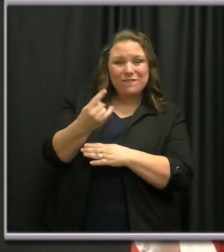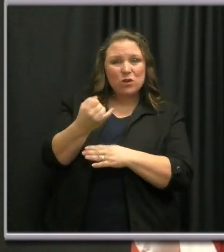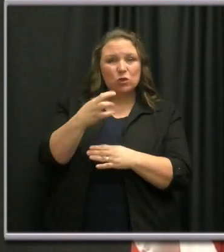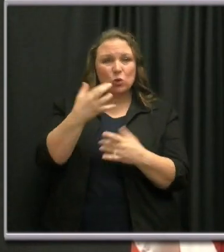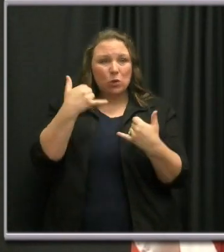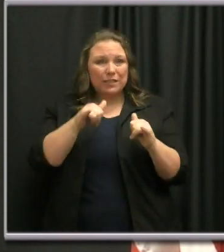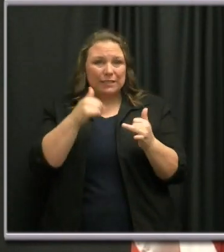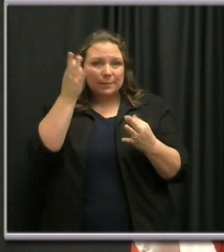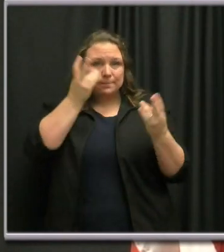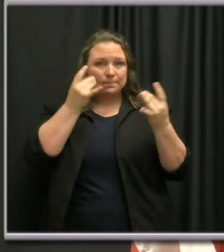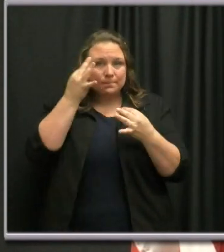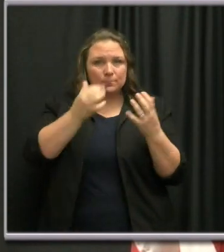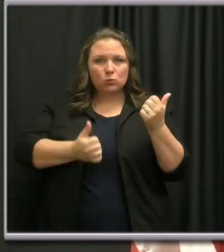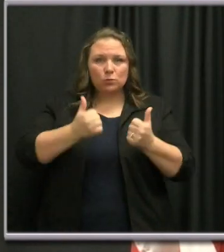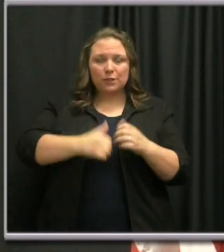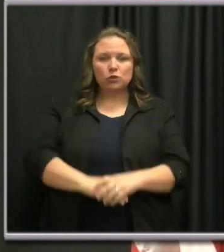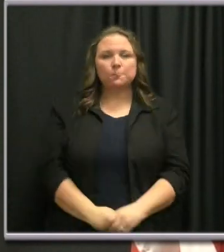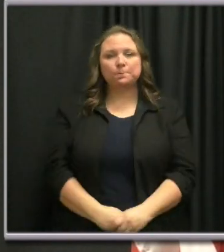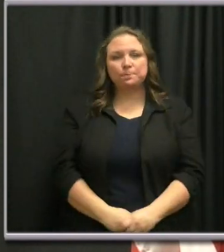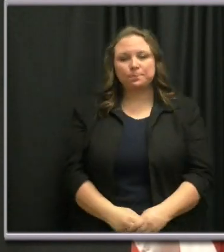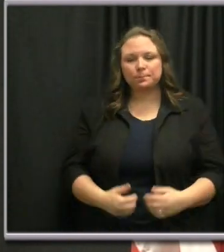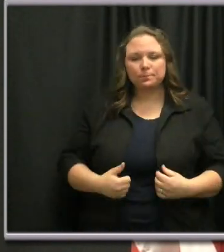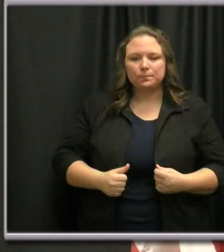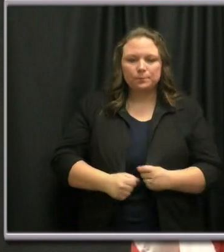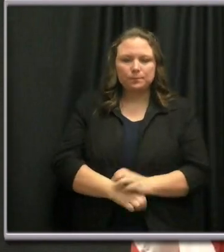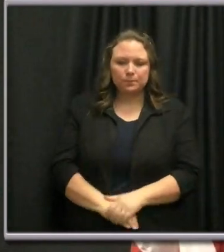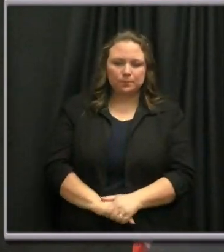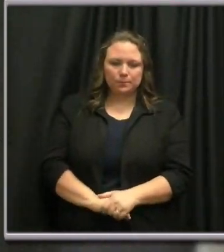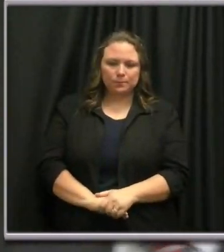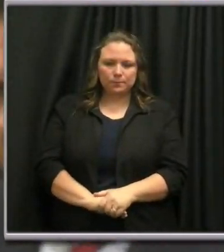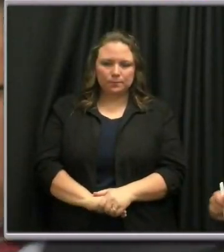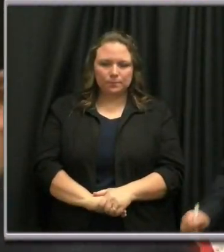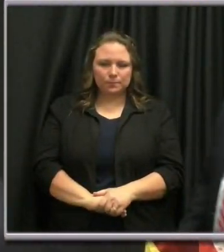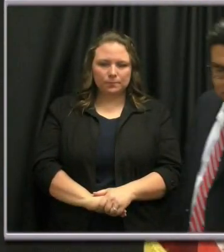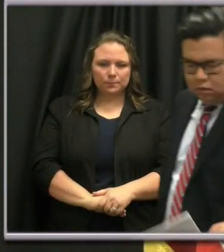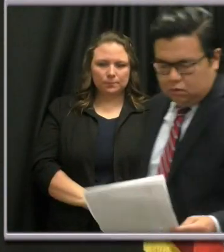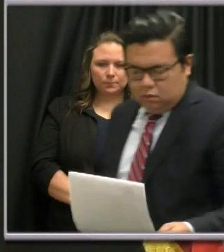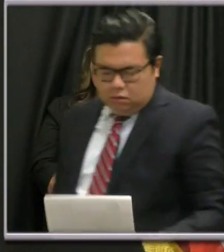still under advisement? Thank you. Mayor Cooper.